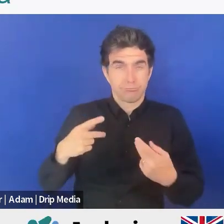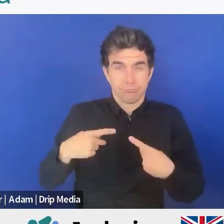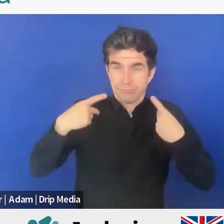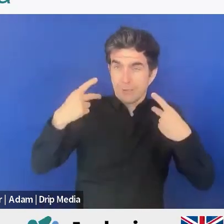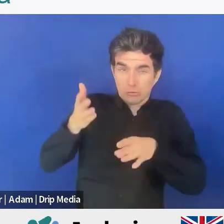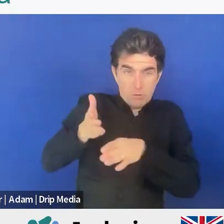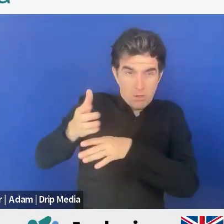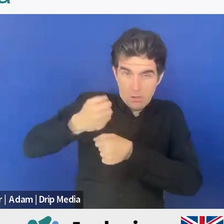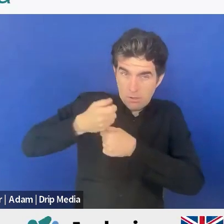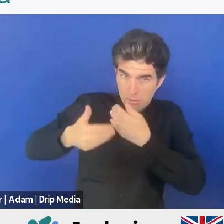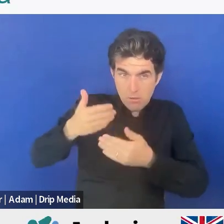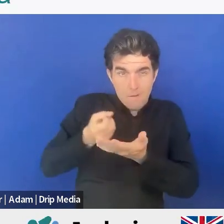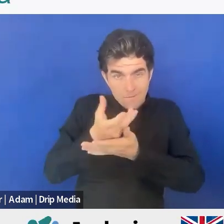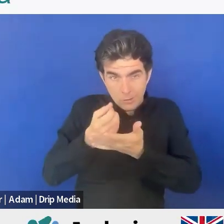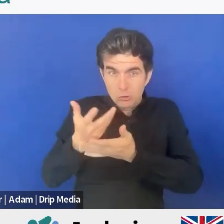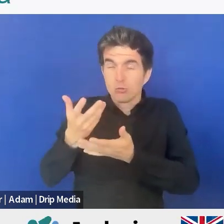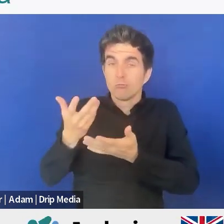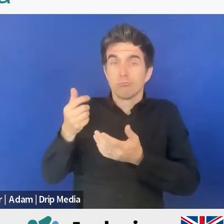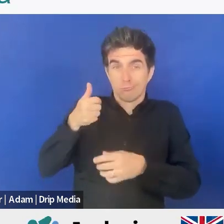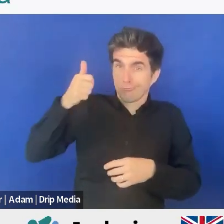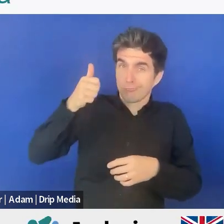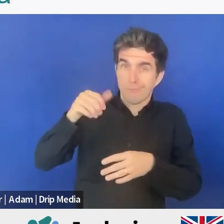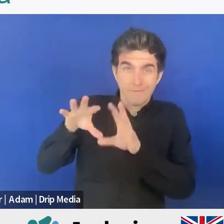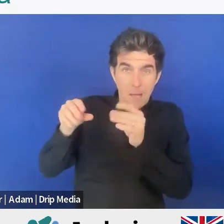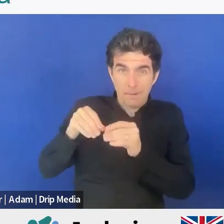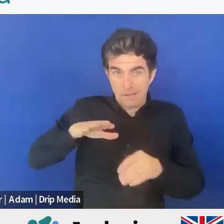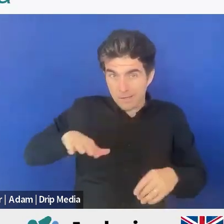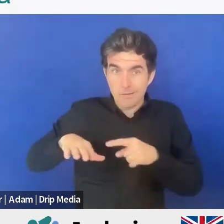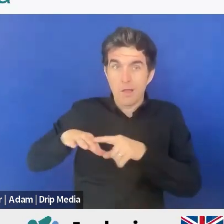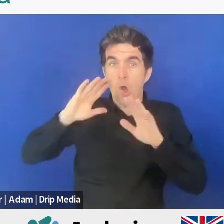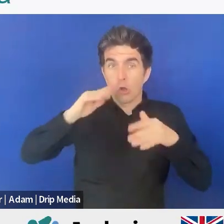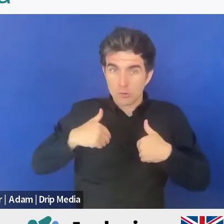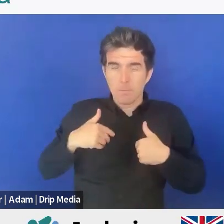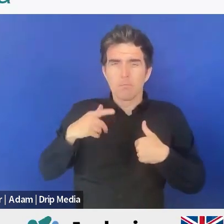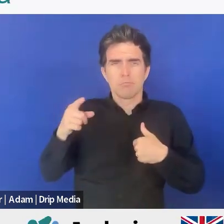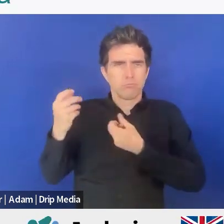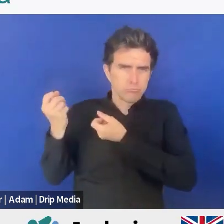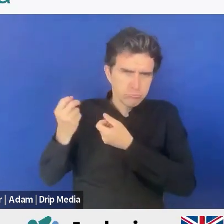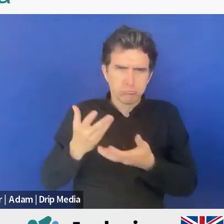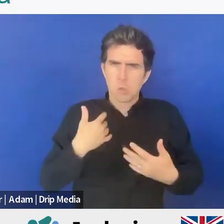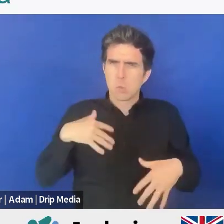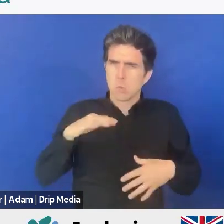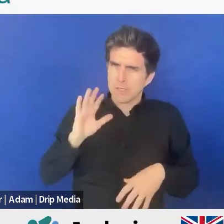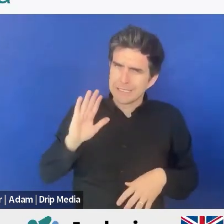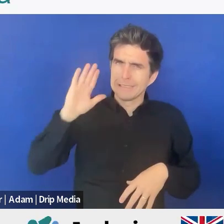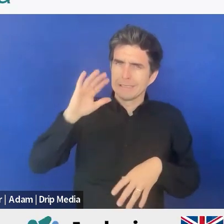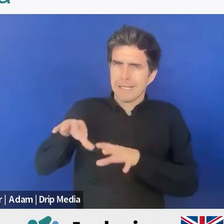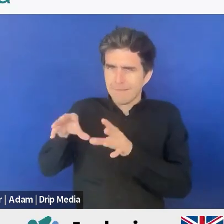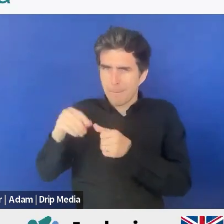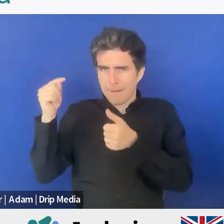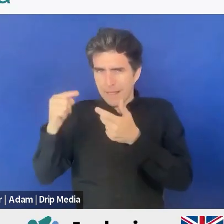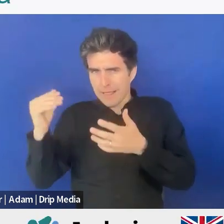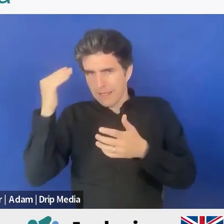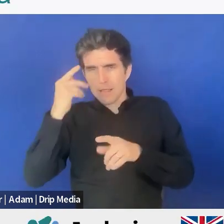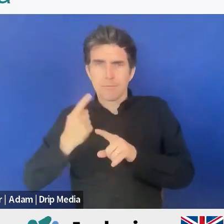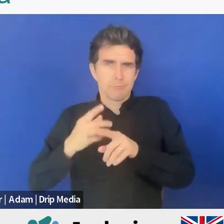work, combining lived experience with grassroots leadership to champion the rights of children with disabilities.